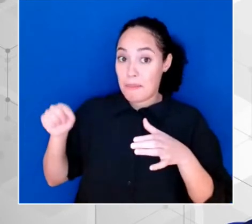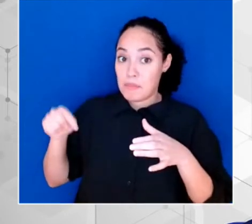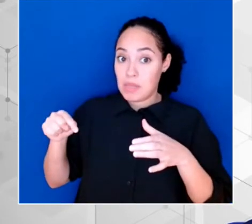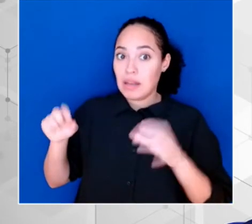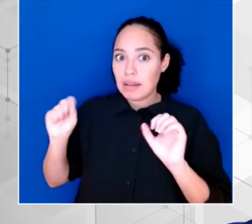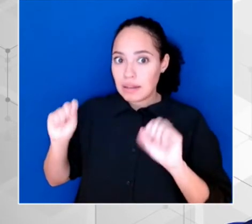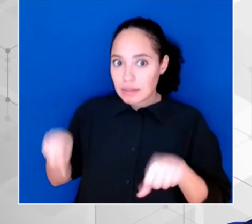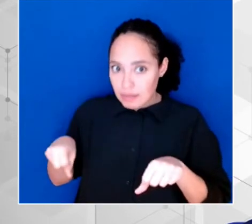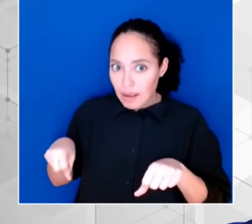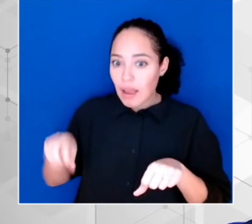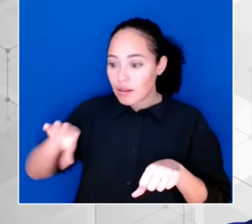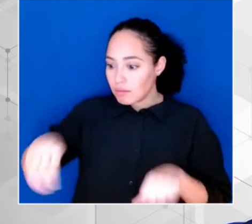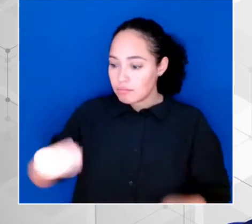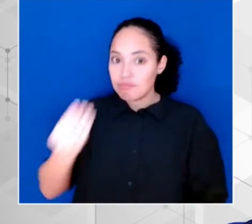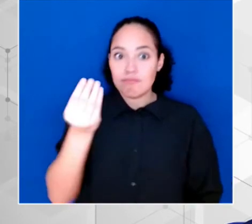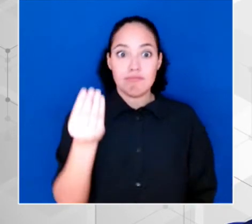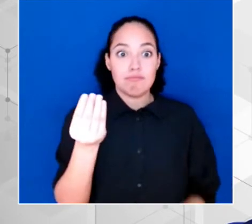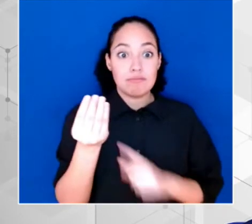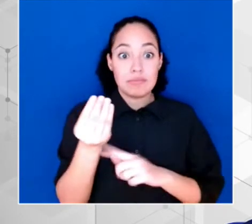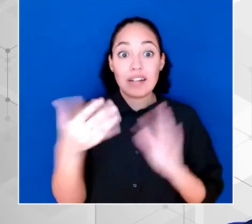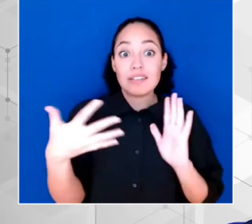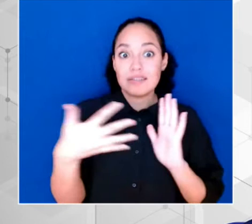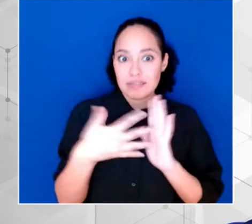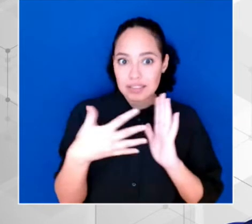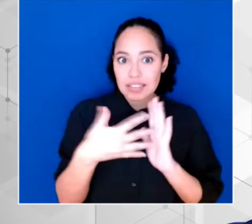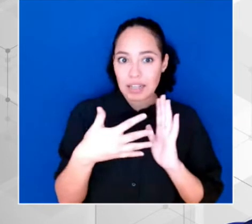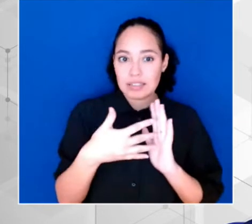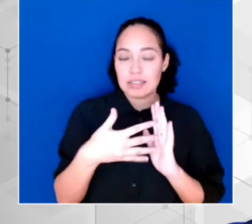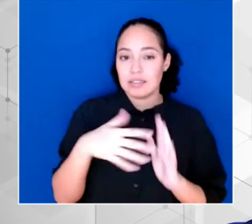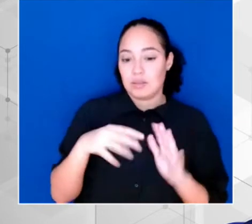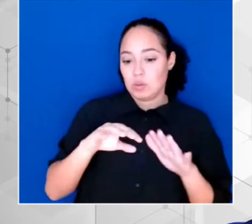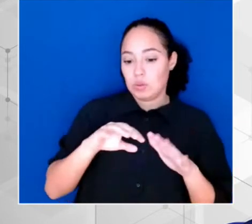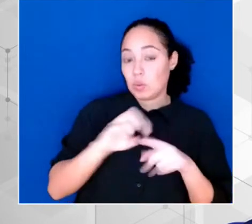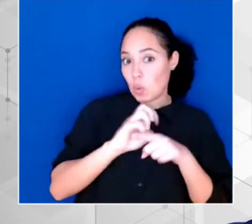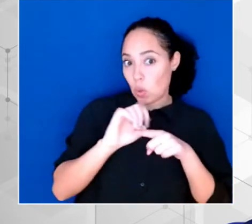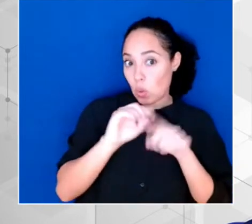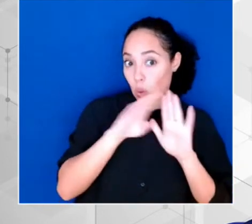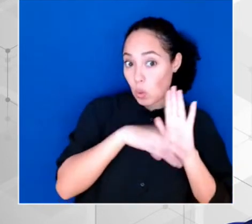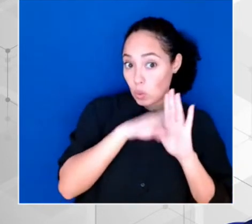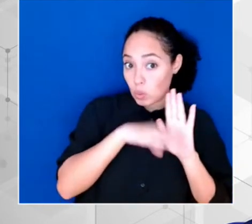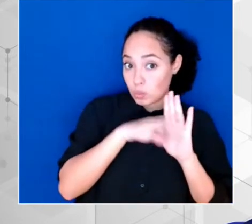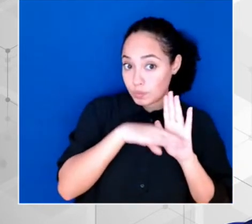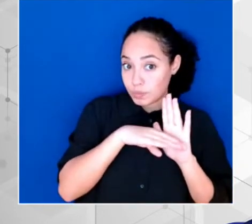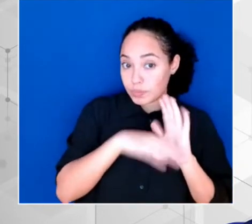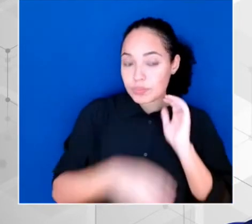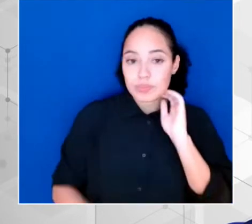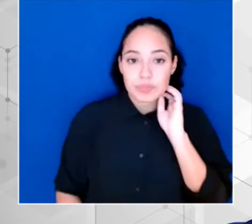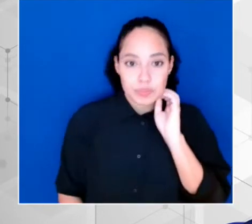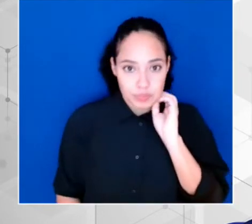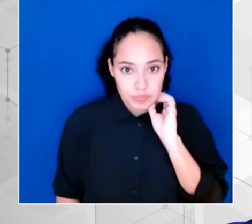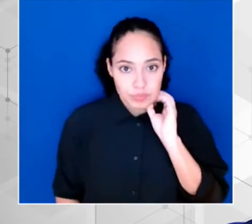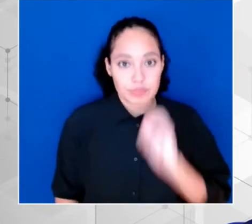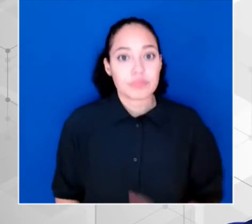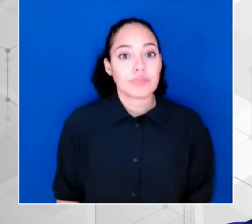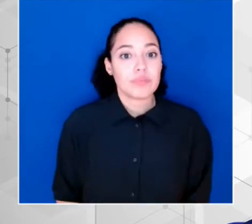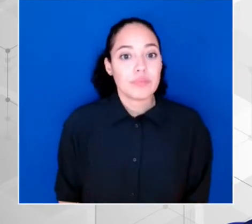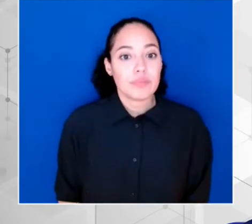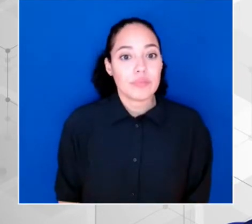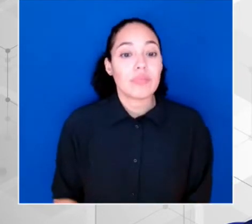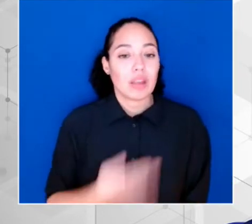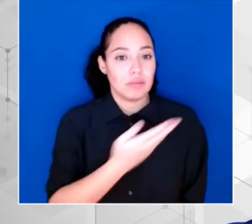of your code, not only accessibility. So GitHub Actions are a